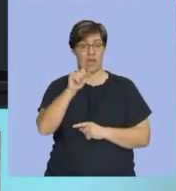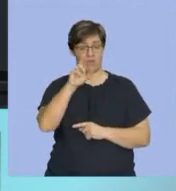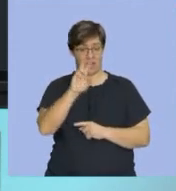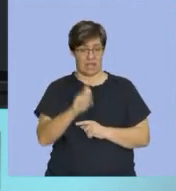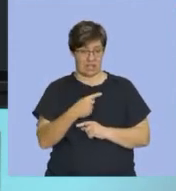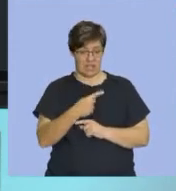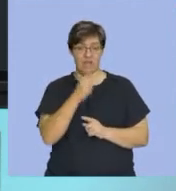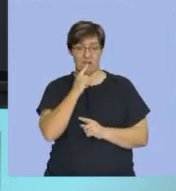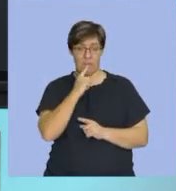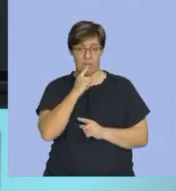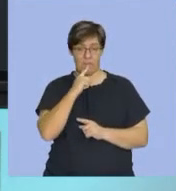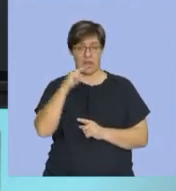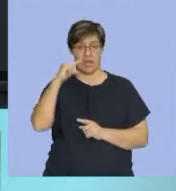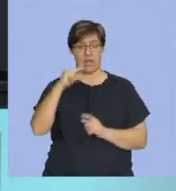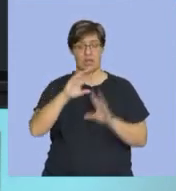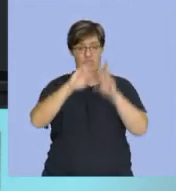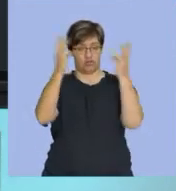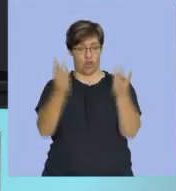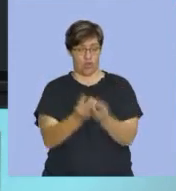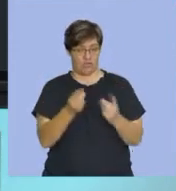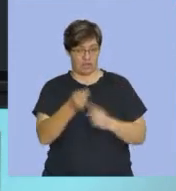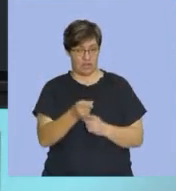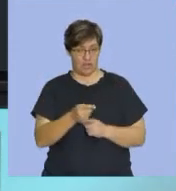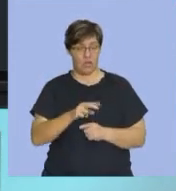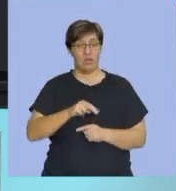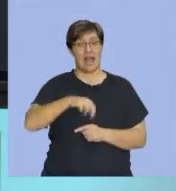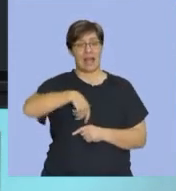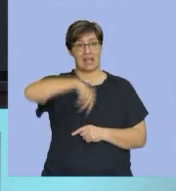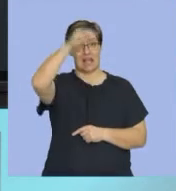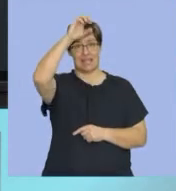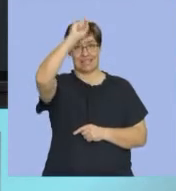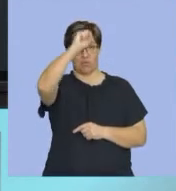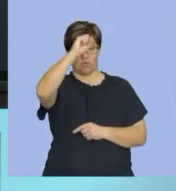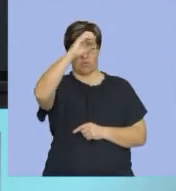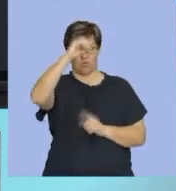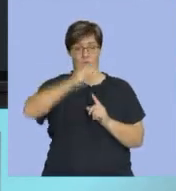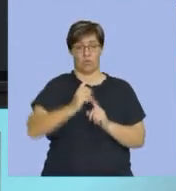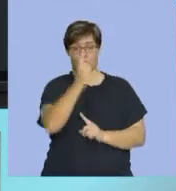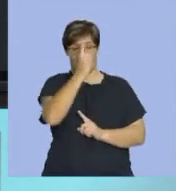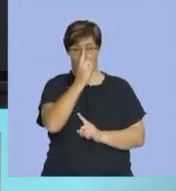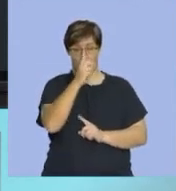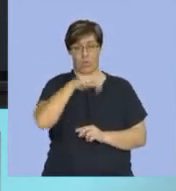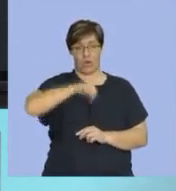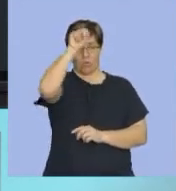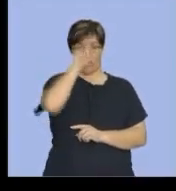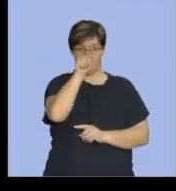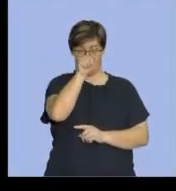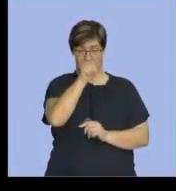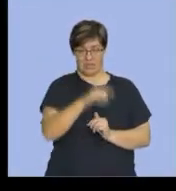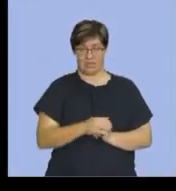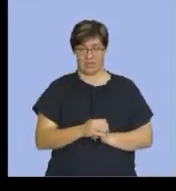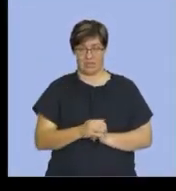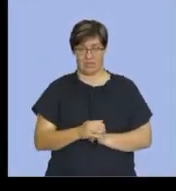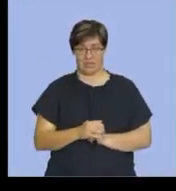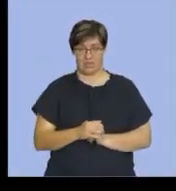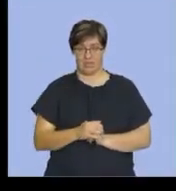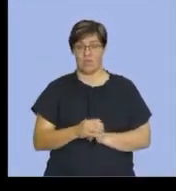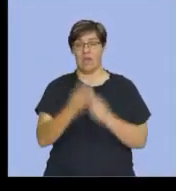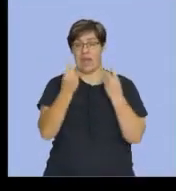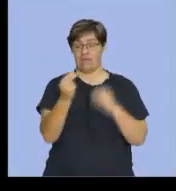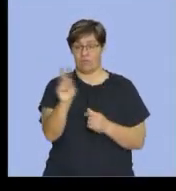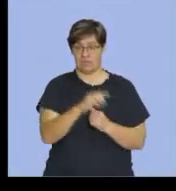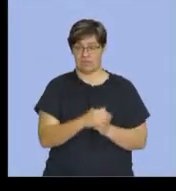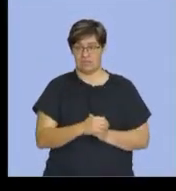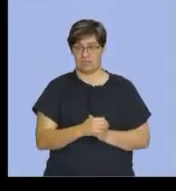is from geography, your north 0 is at the top, okay? So we have